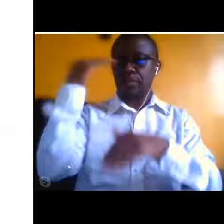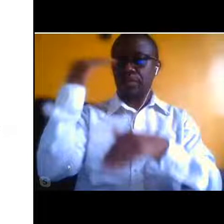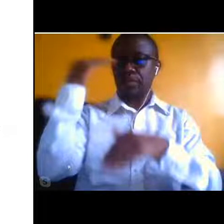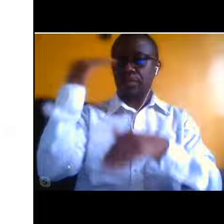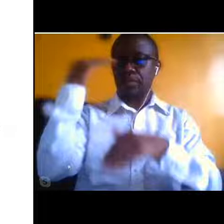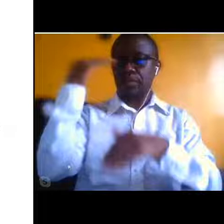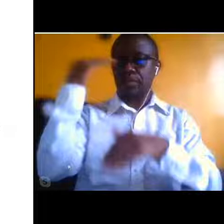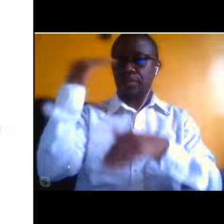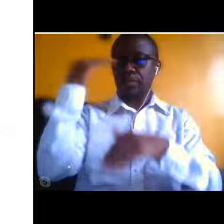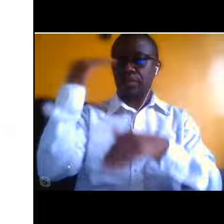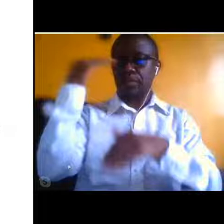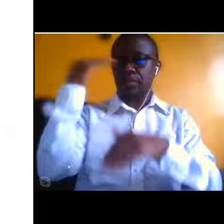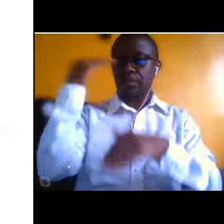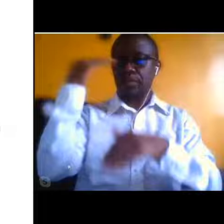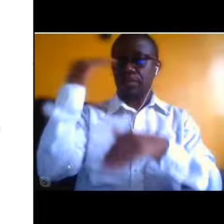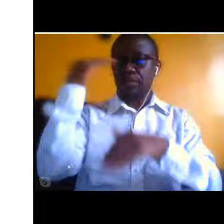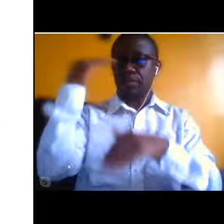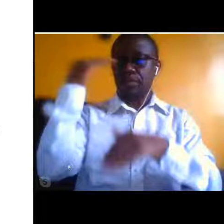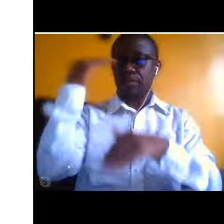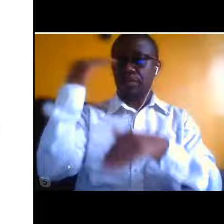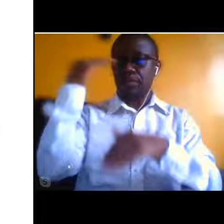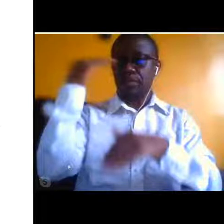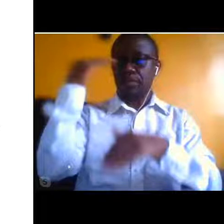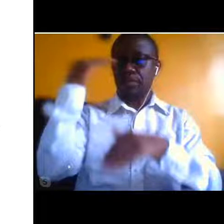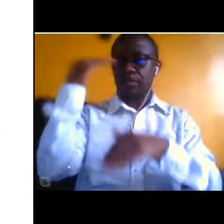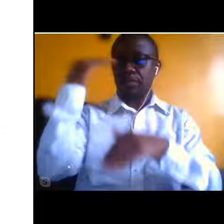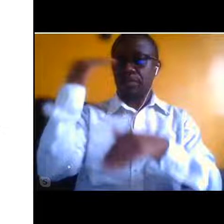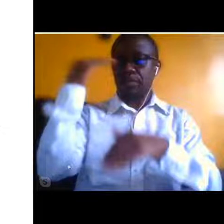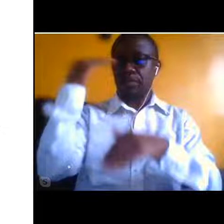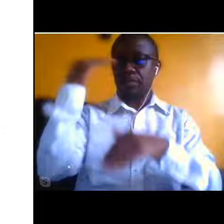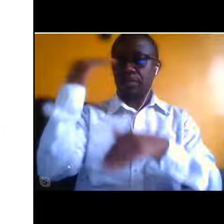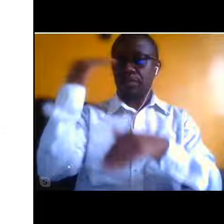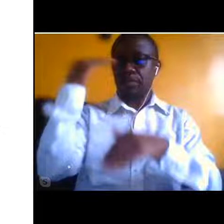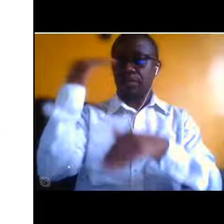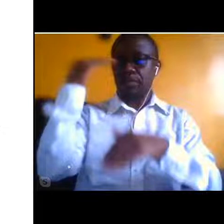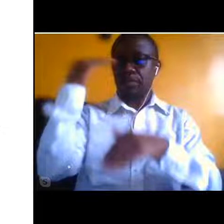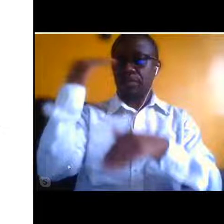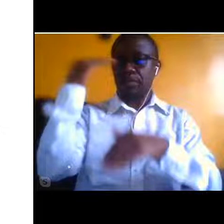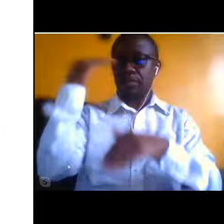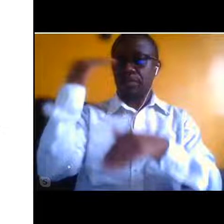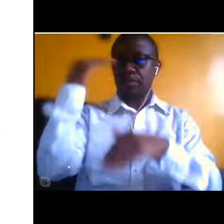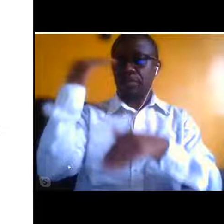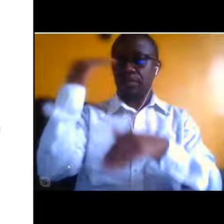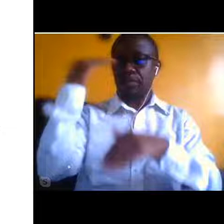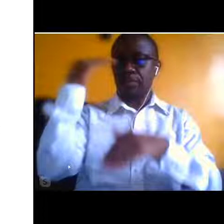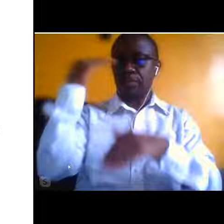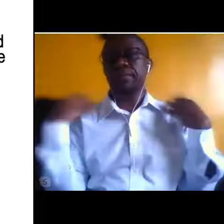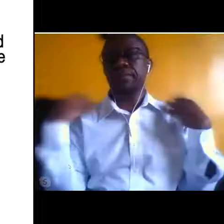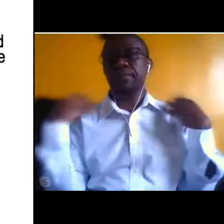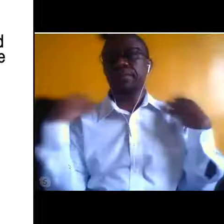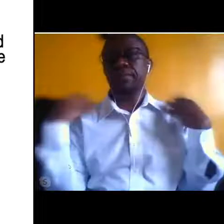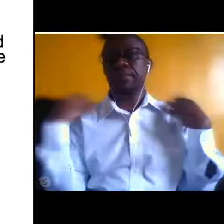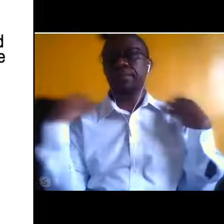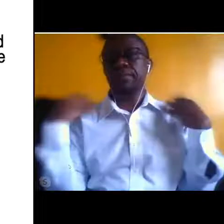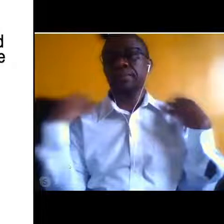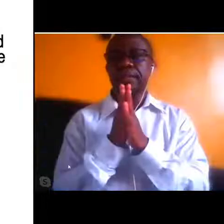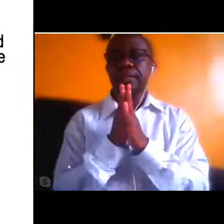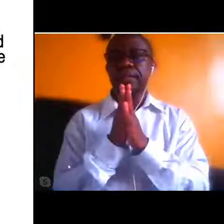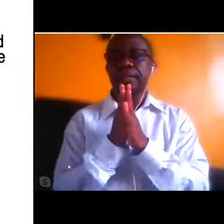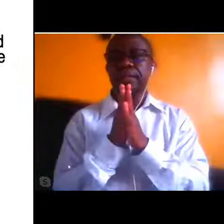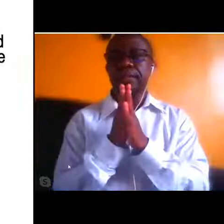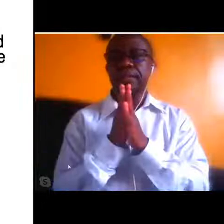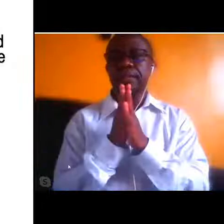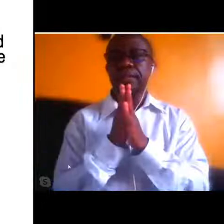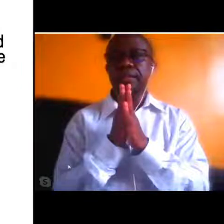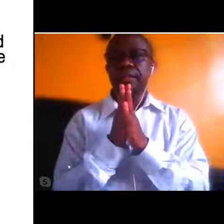The second objective is that of information sharing, best practice sharing and sharing of research